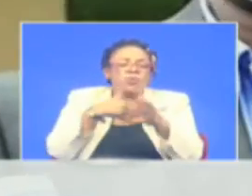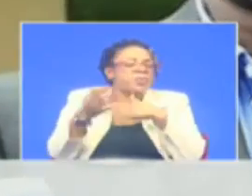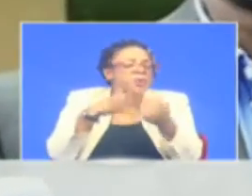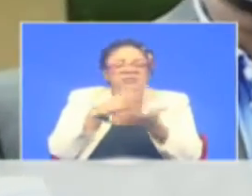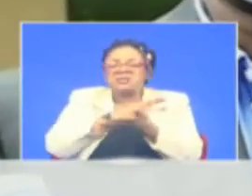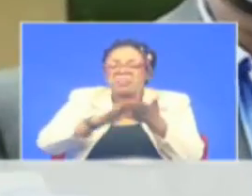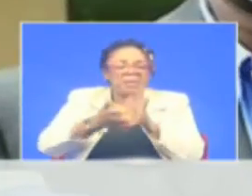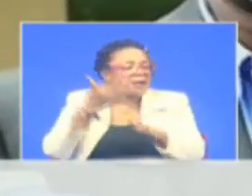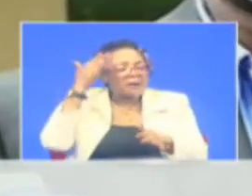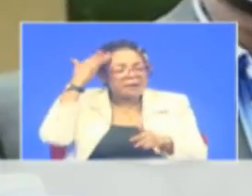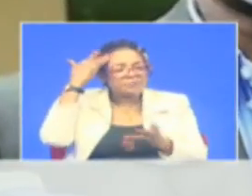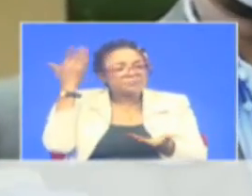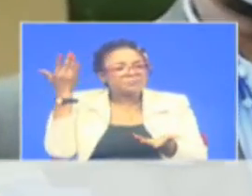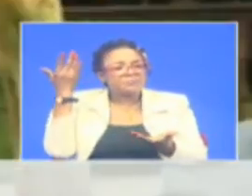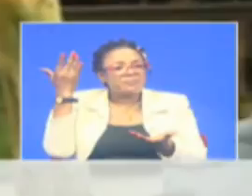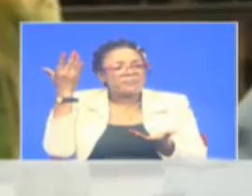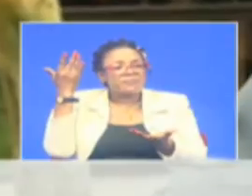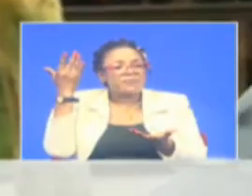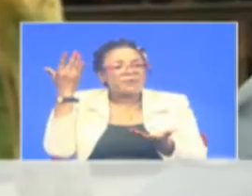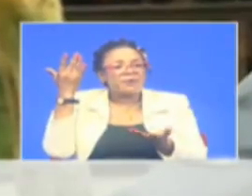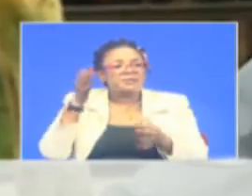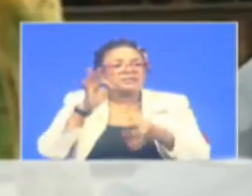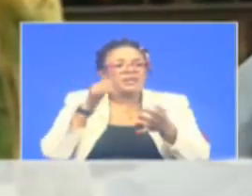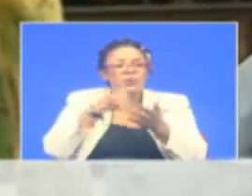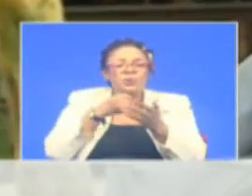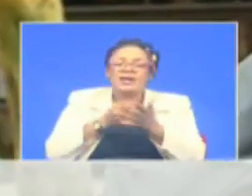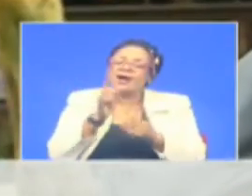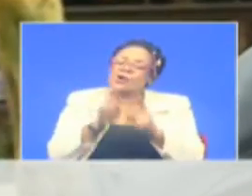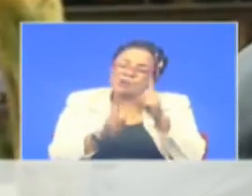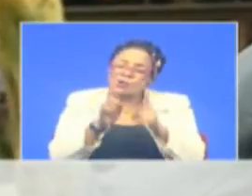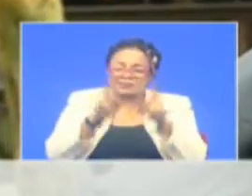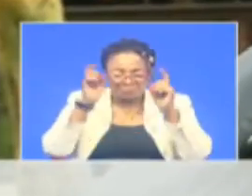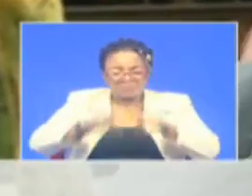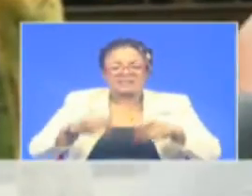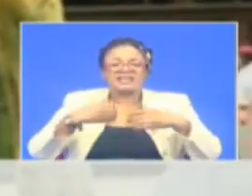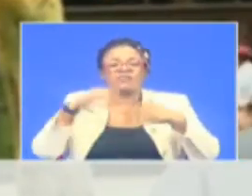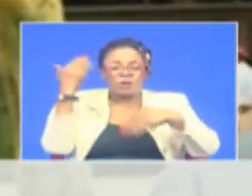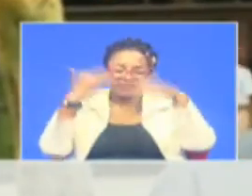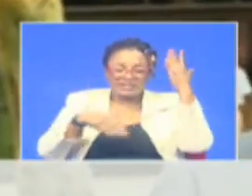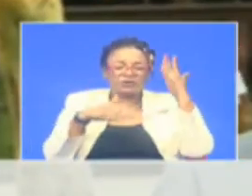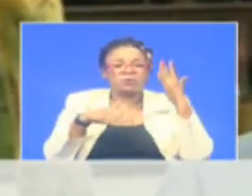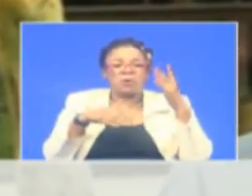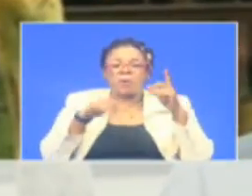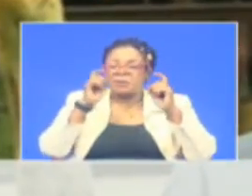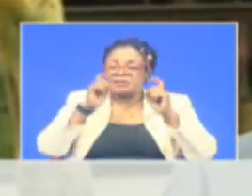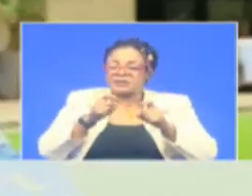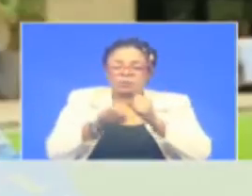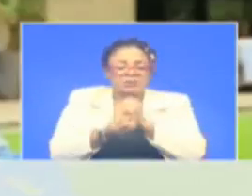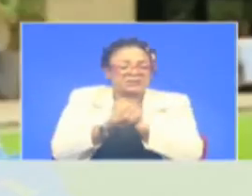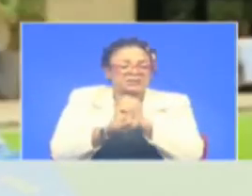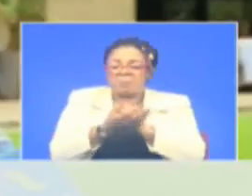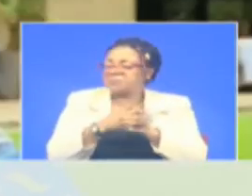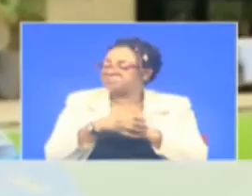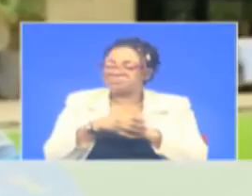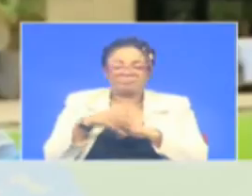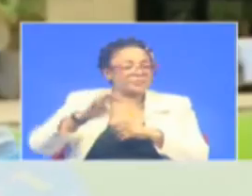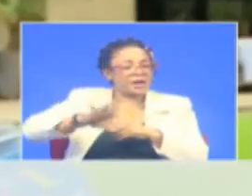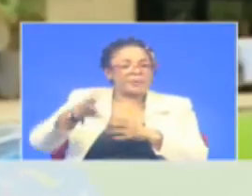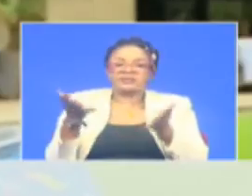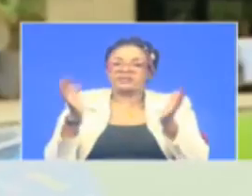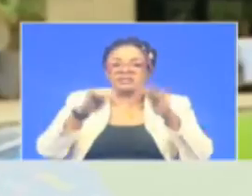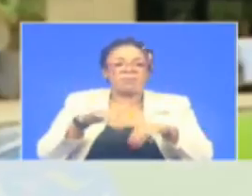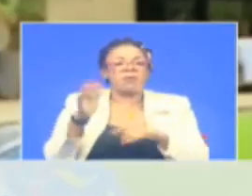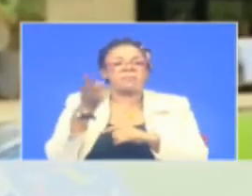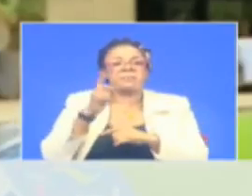Even a cook must have a qualification. I don't think we need to prescribe minimum qualifications of the members of County Assembly. It will not be fair to